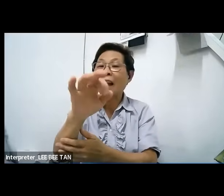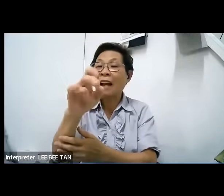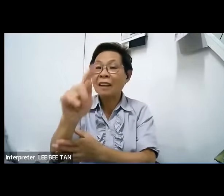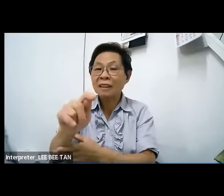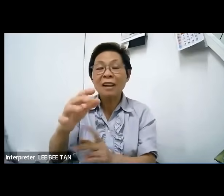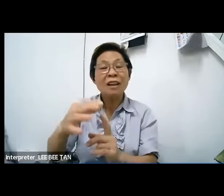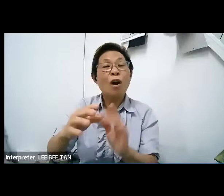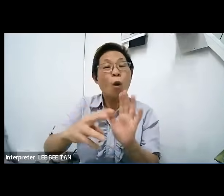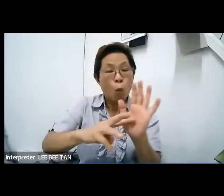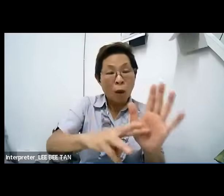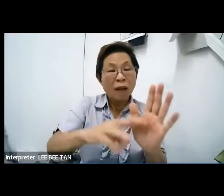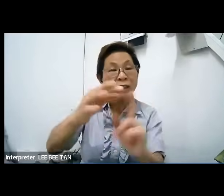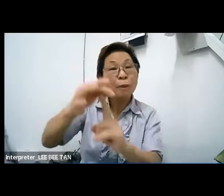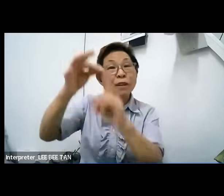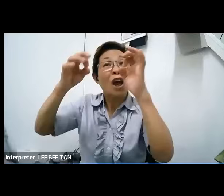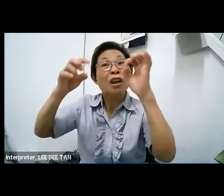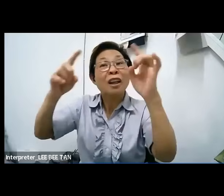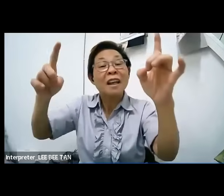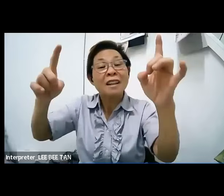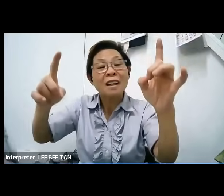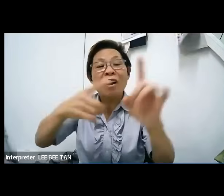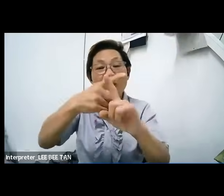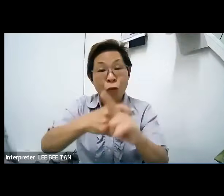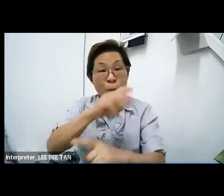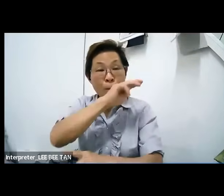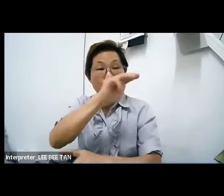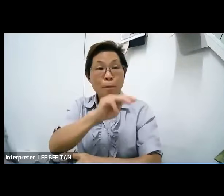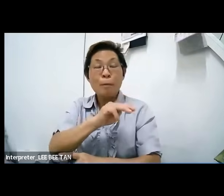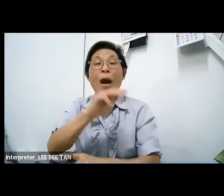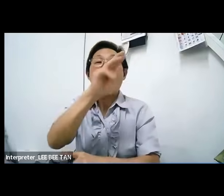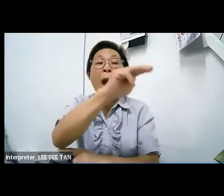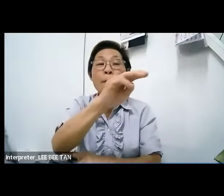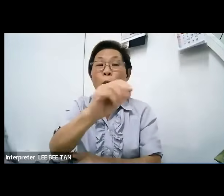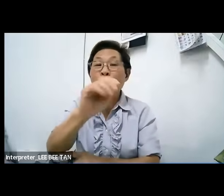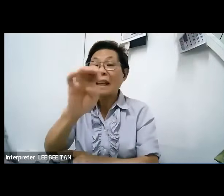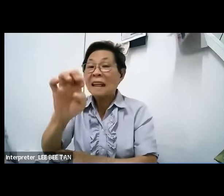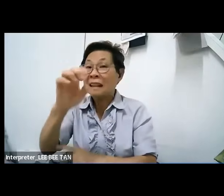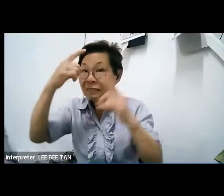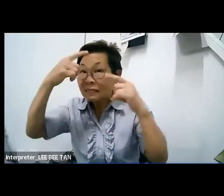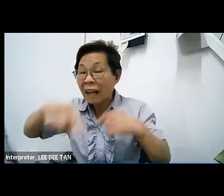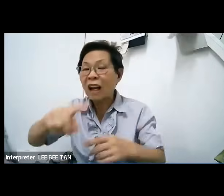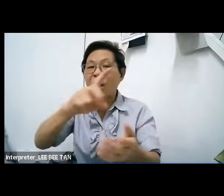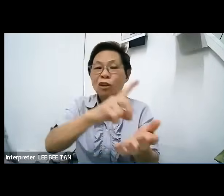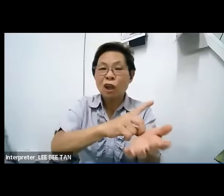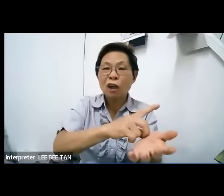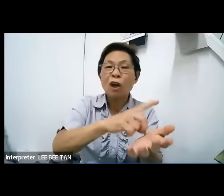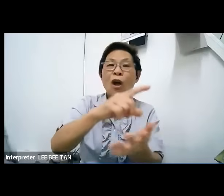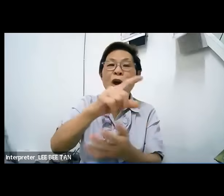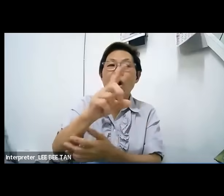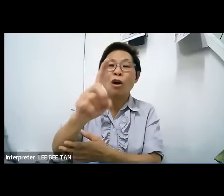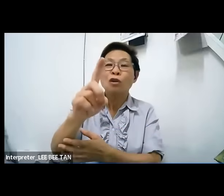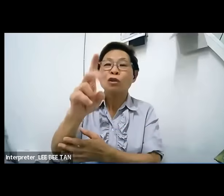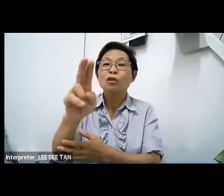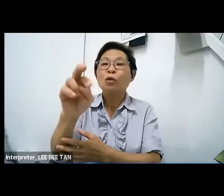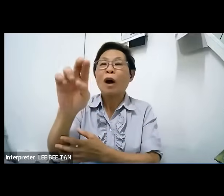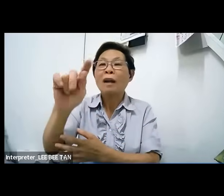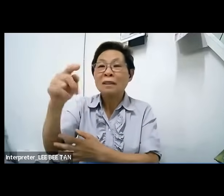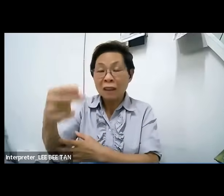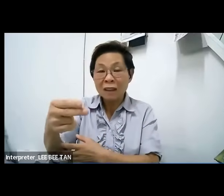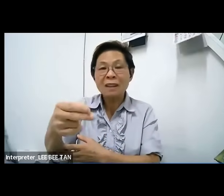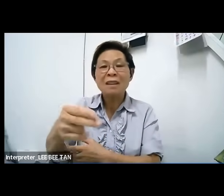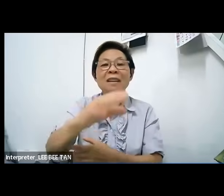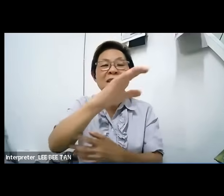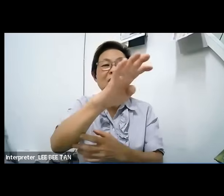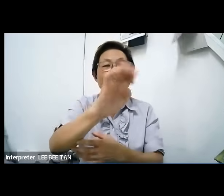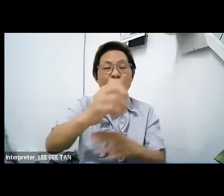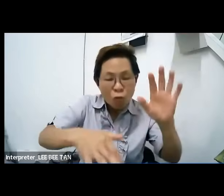Special Education Unit from the Ministry of Education of Thailand. Dr. Dhruv Patel, CEO and founder, Nisai